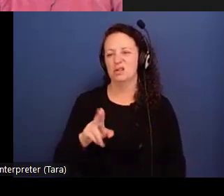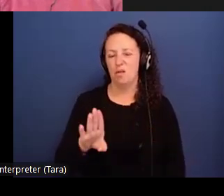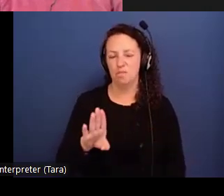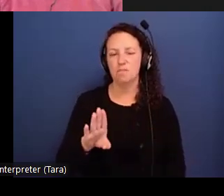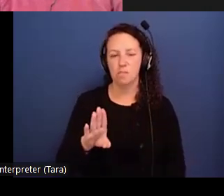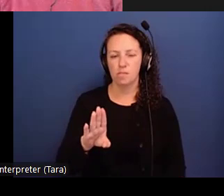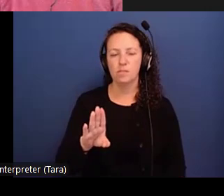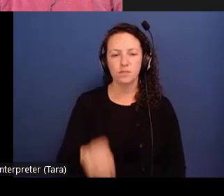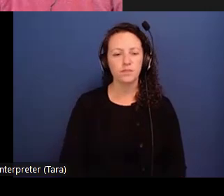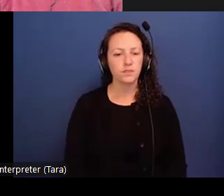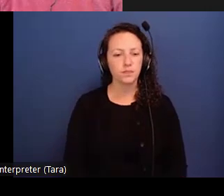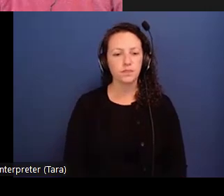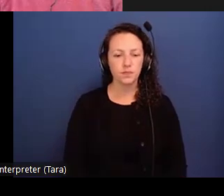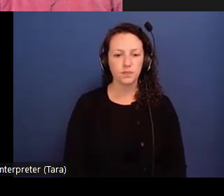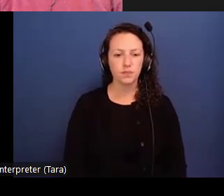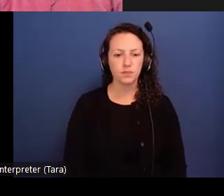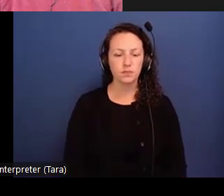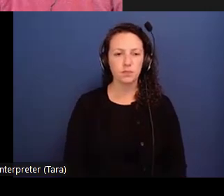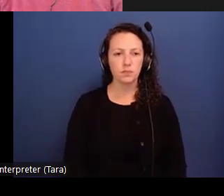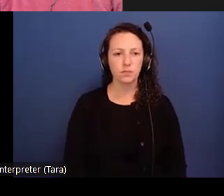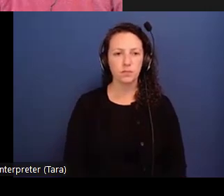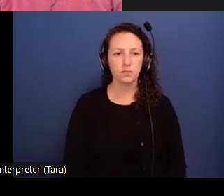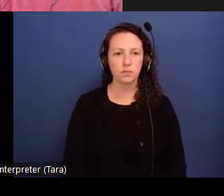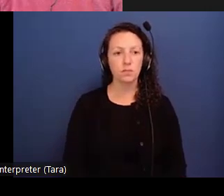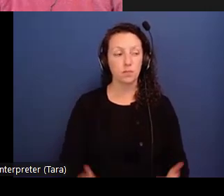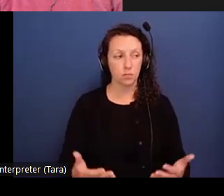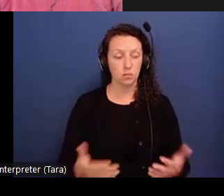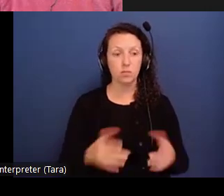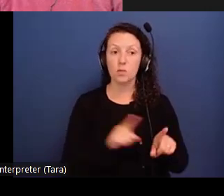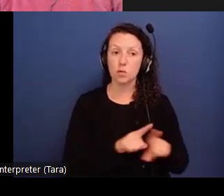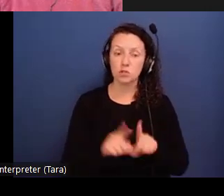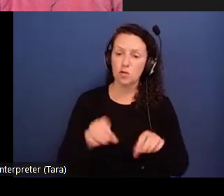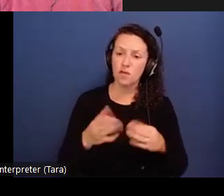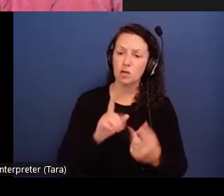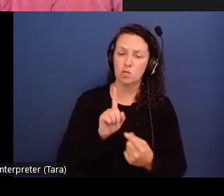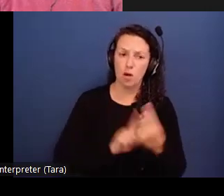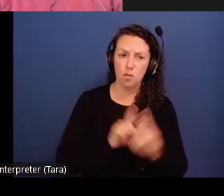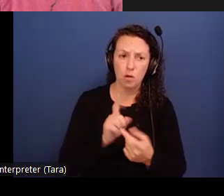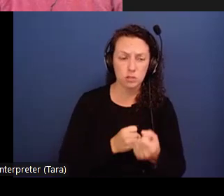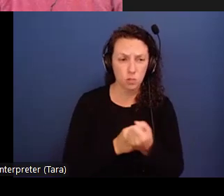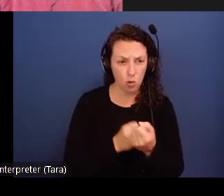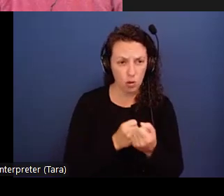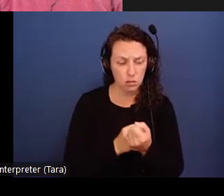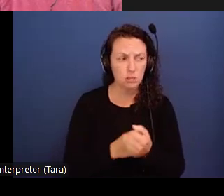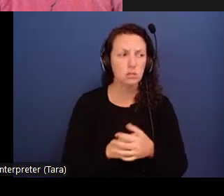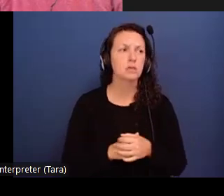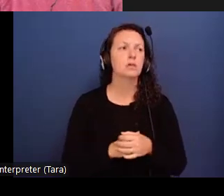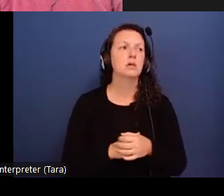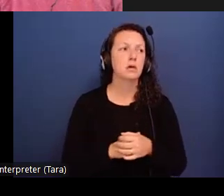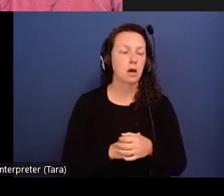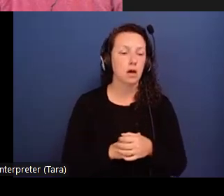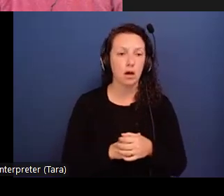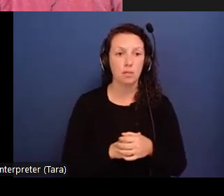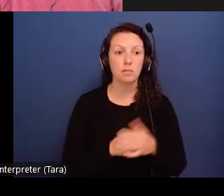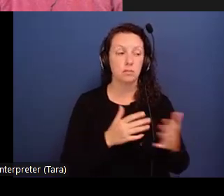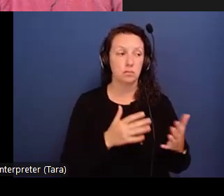then we do one-on-one supports even after everybody has moved out of